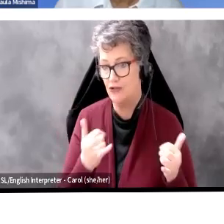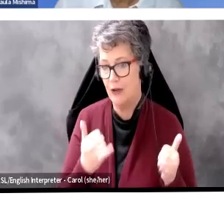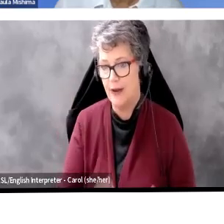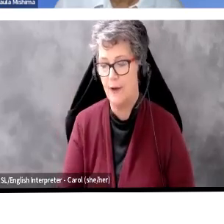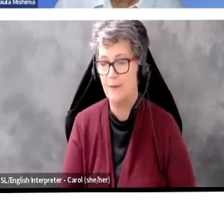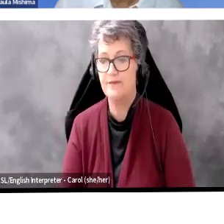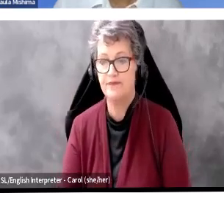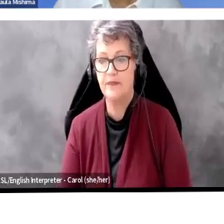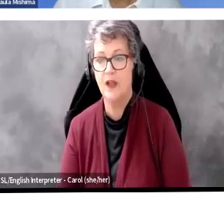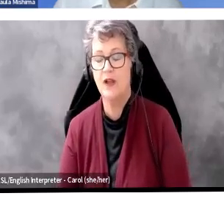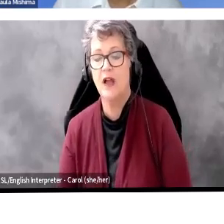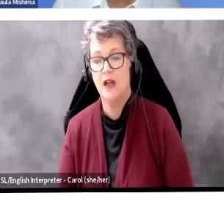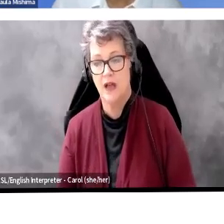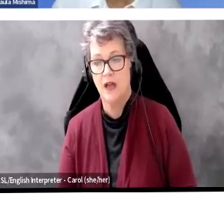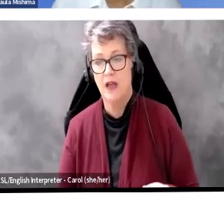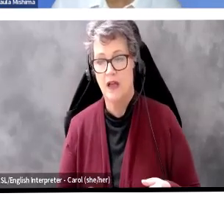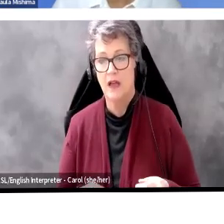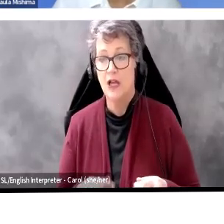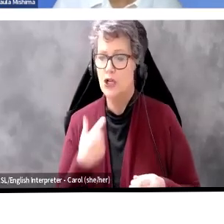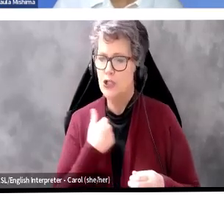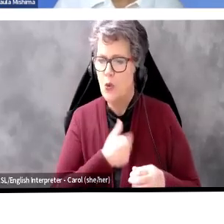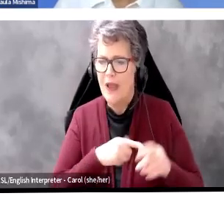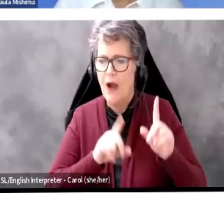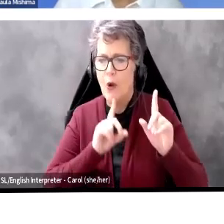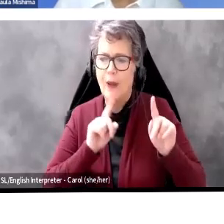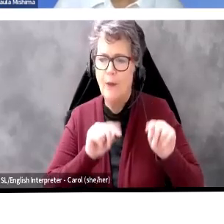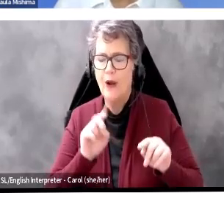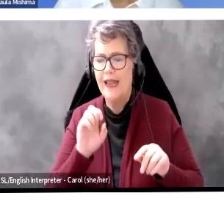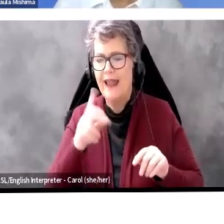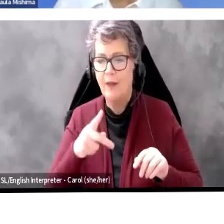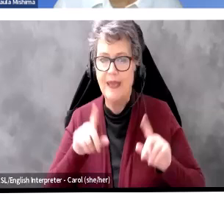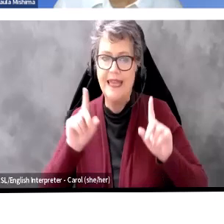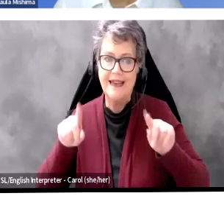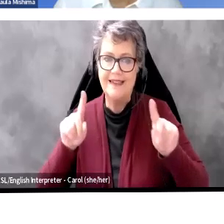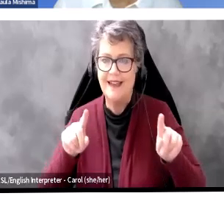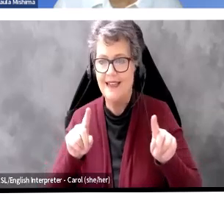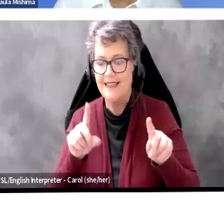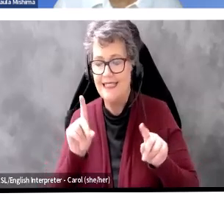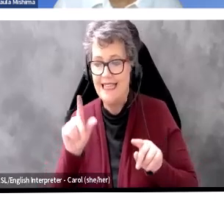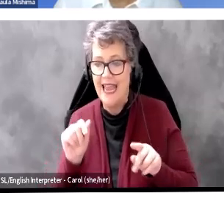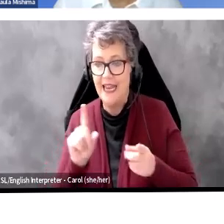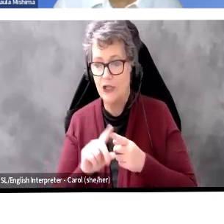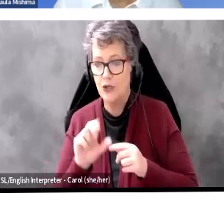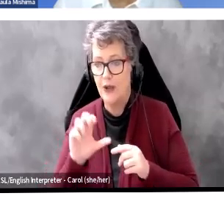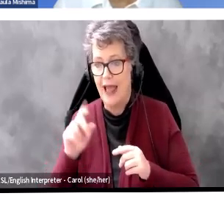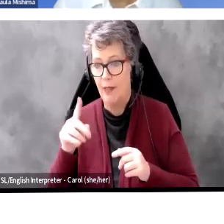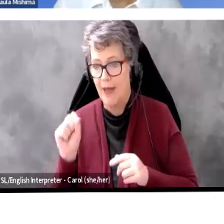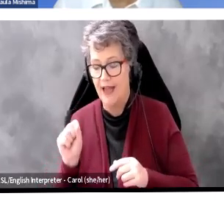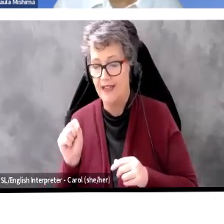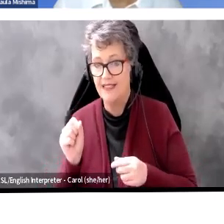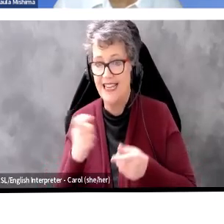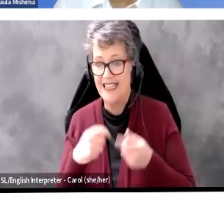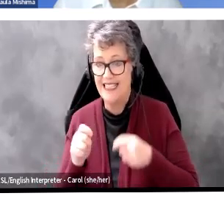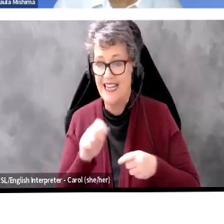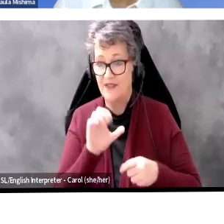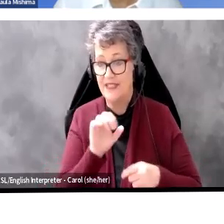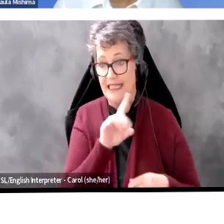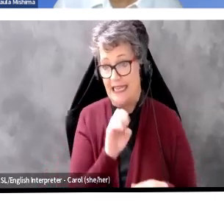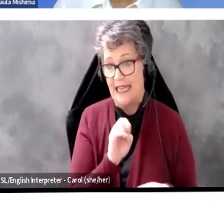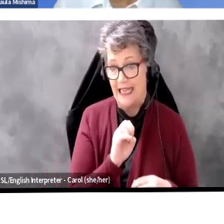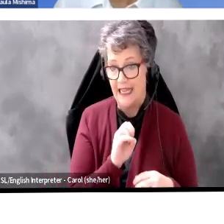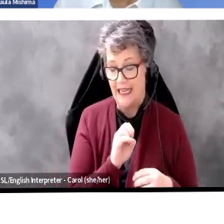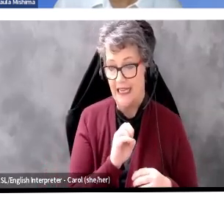answering. Okay, so and we I are can't see the third one. reporting ELP attendance data to CALPADS instead of the